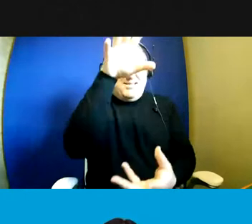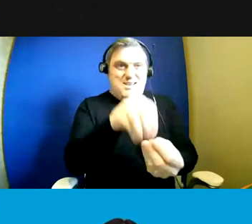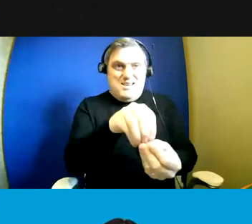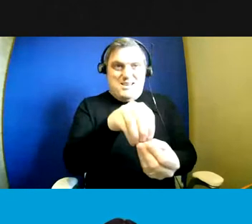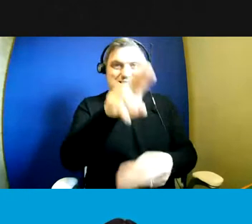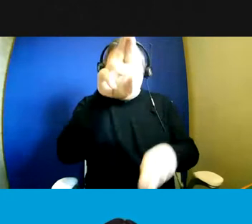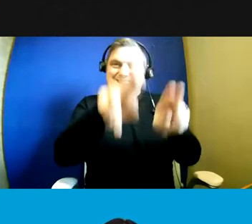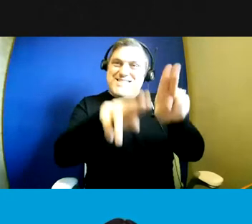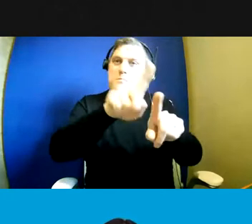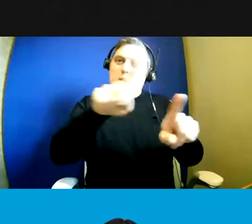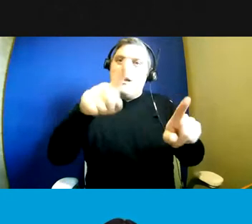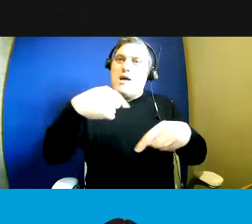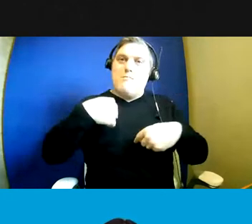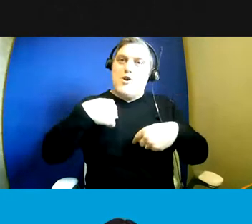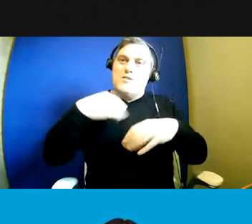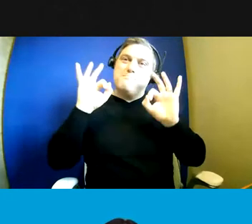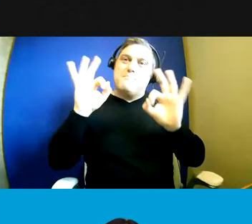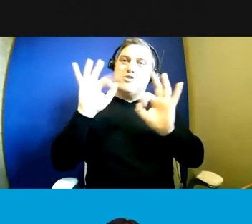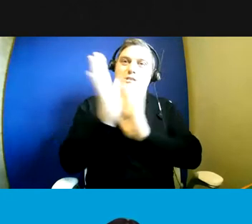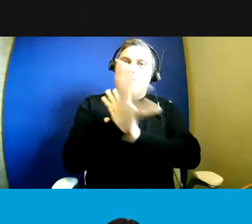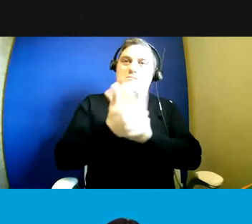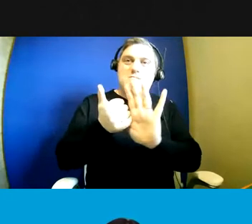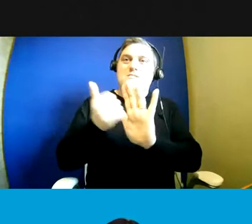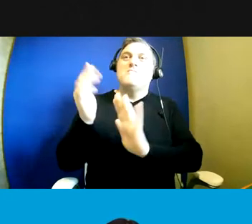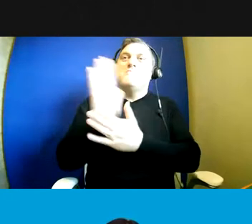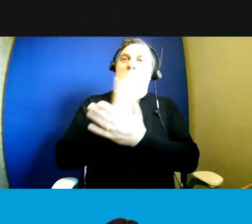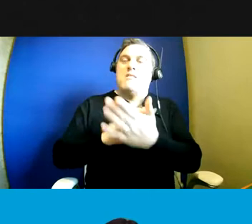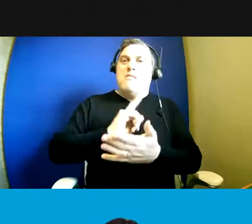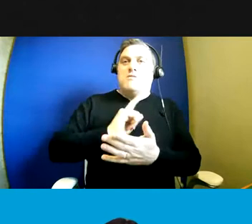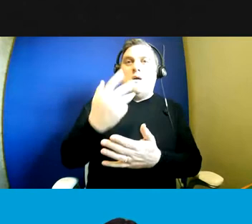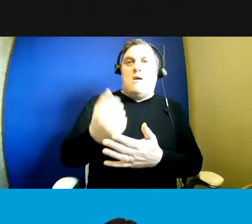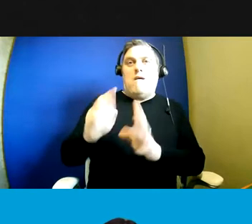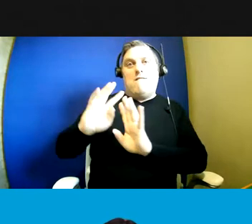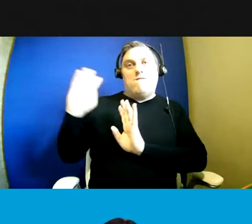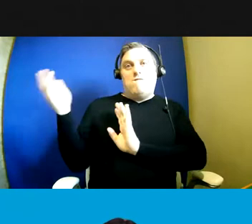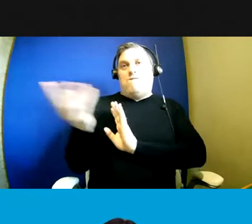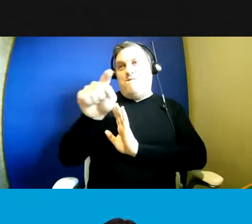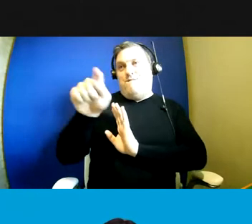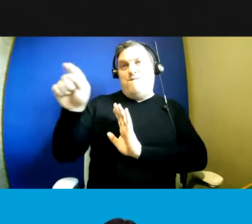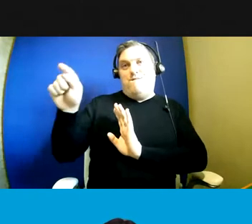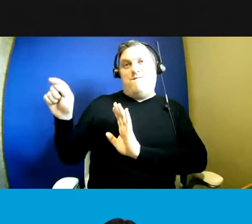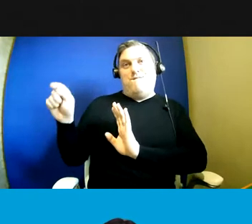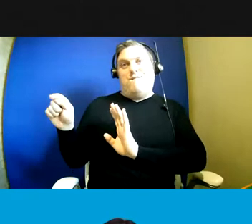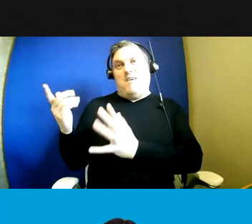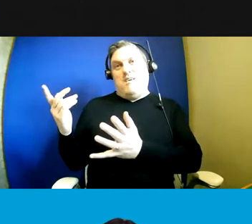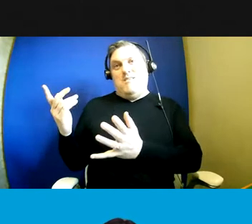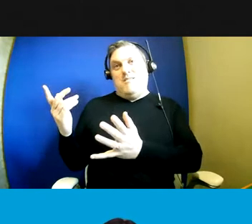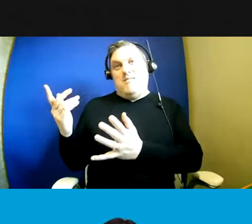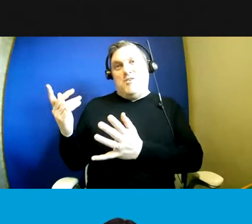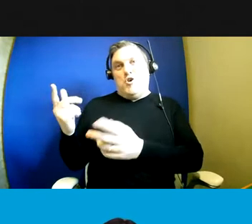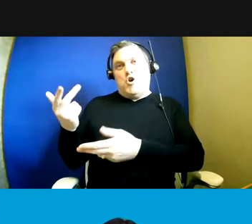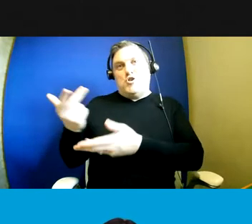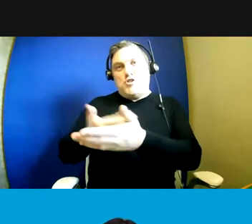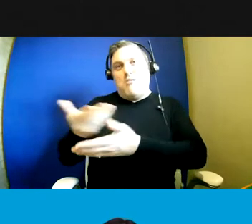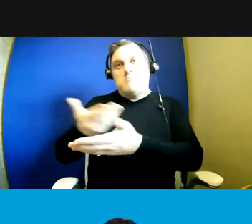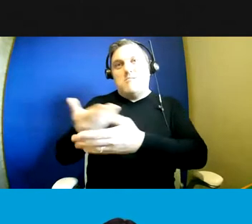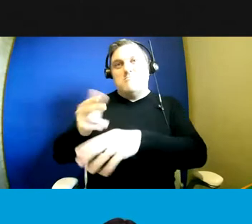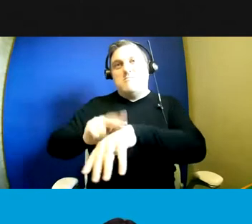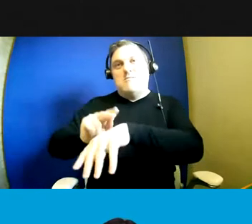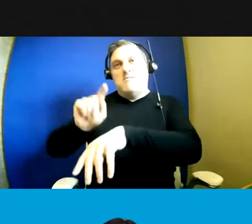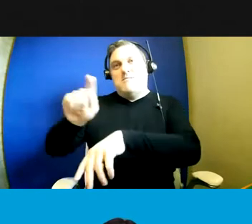I don't have all of the specialist knowledge as an individual, and that's why we've got the specialist medical consultants that are providing their